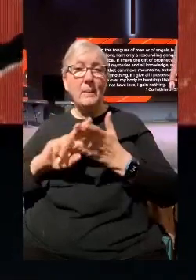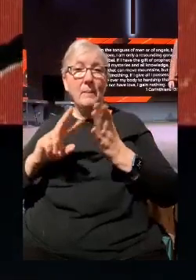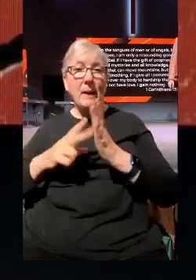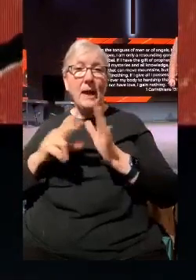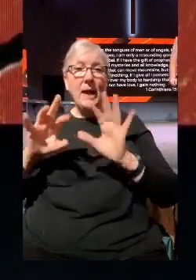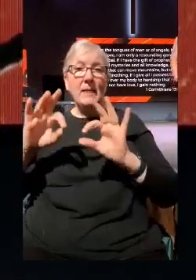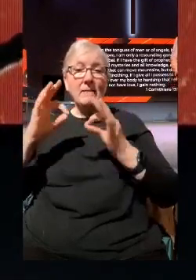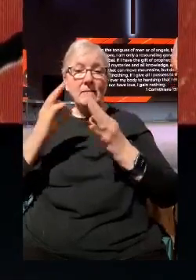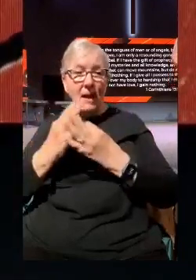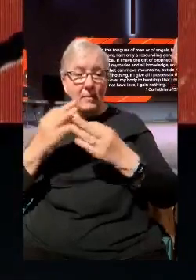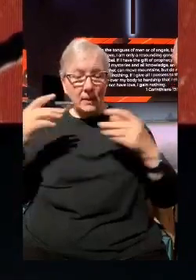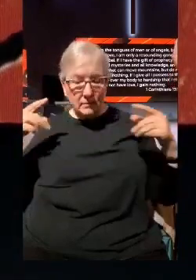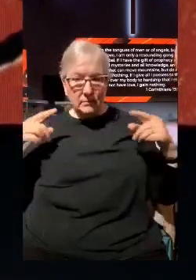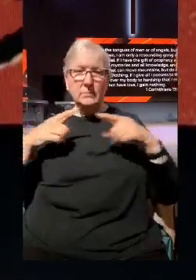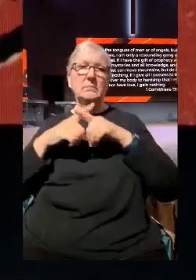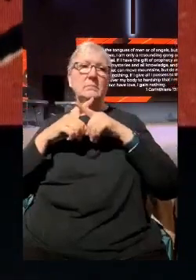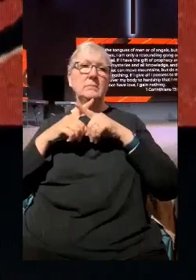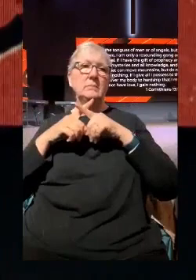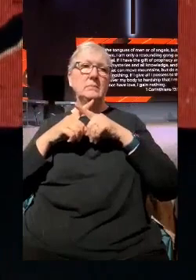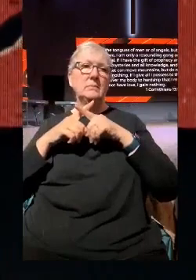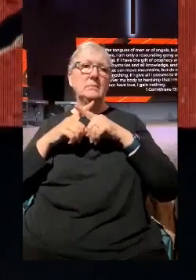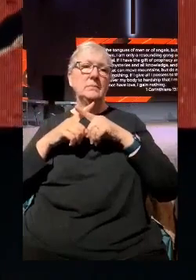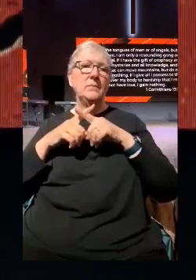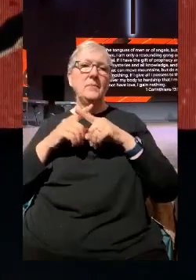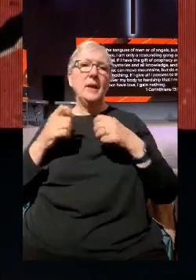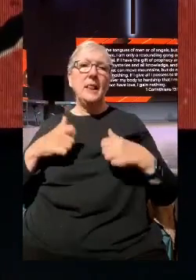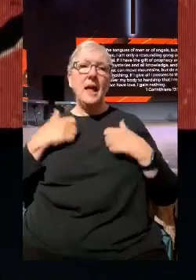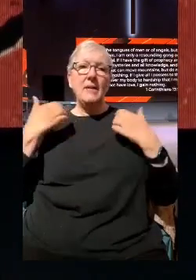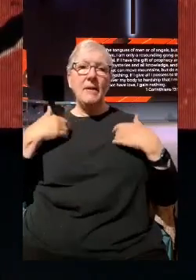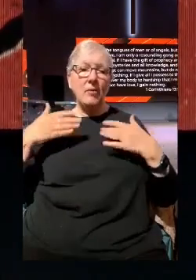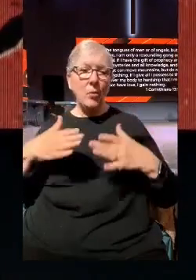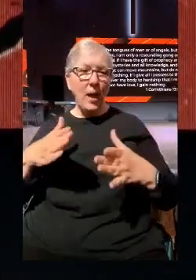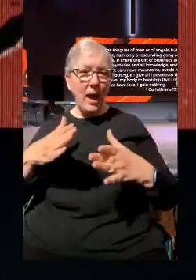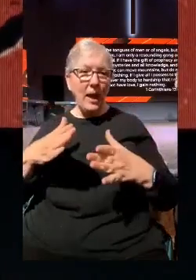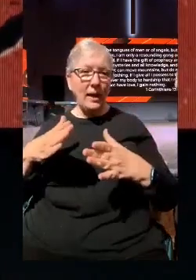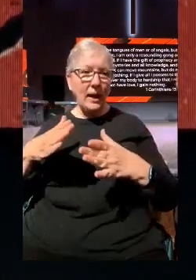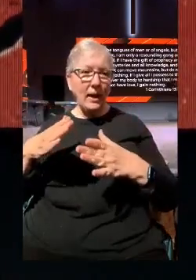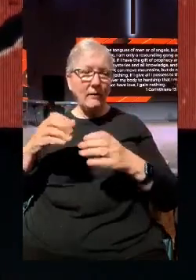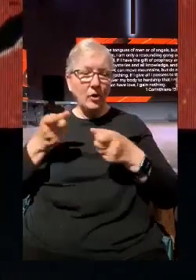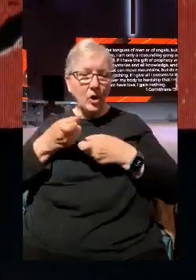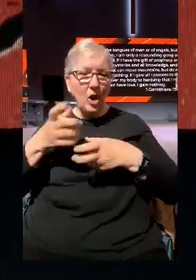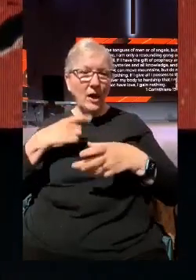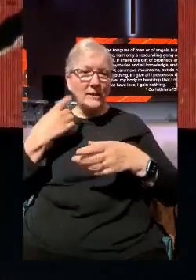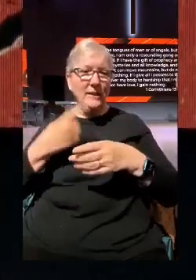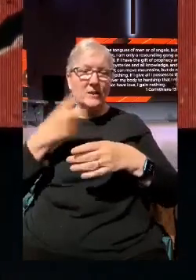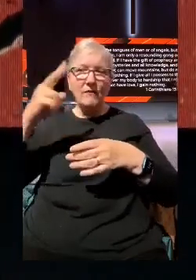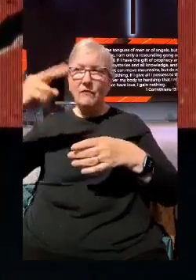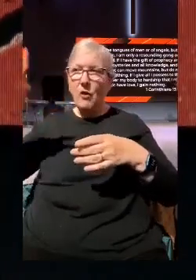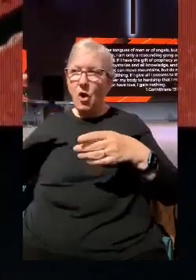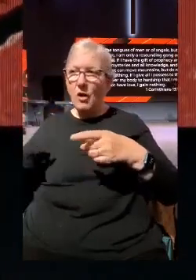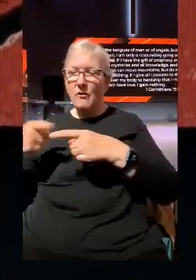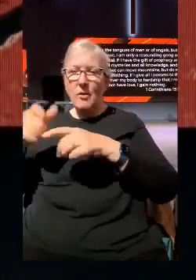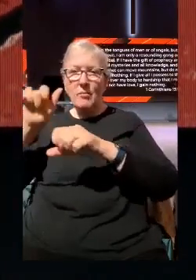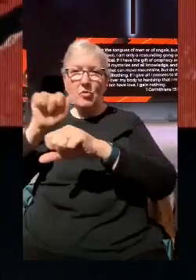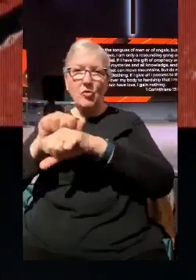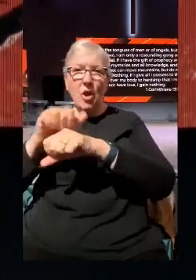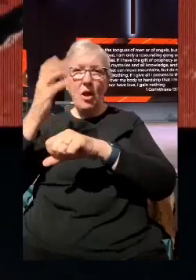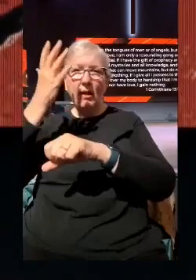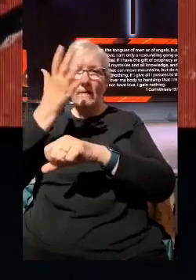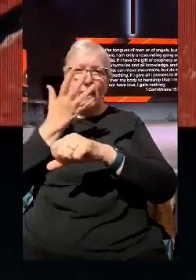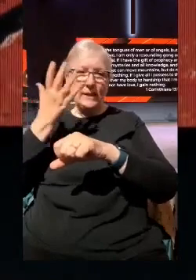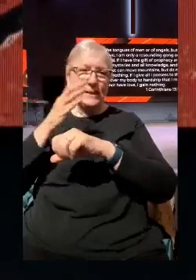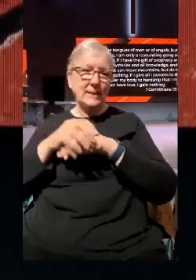faith. Life has a way of knocking us off the rock face when we least expect it. When we've been hanging